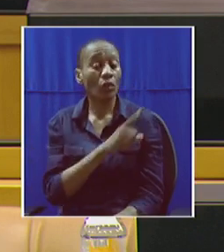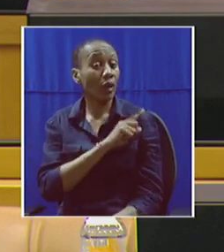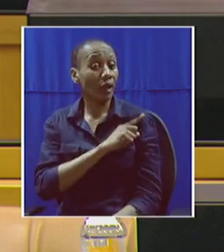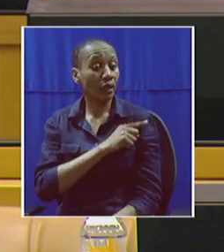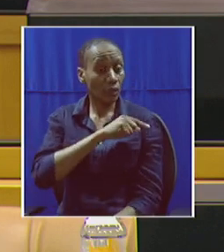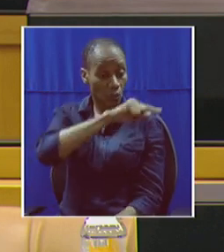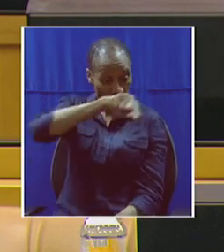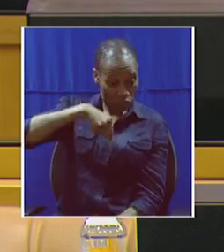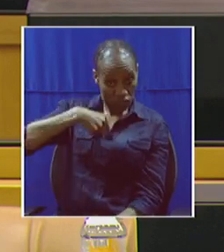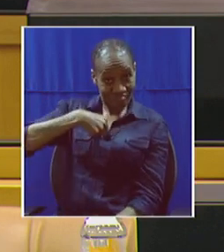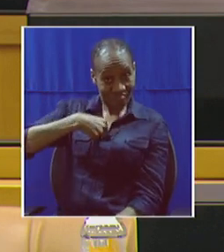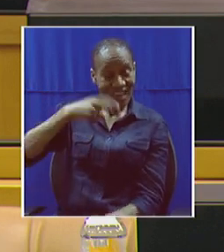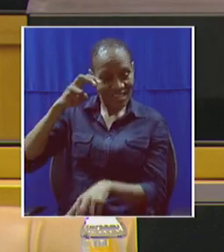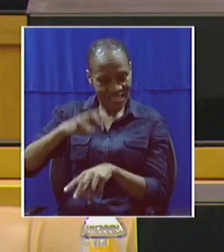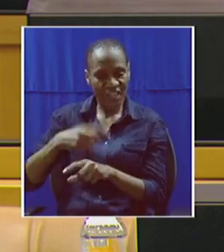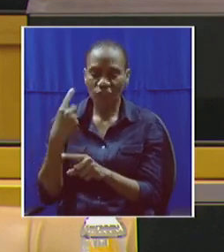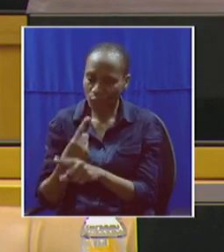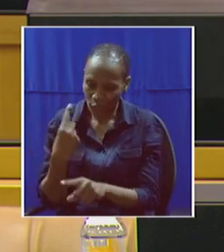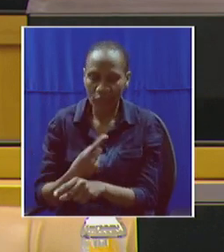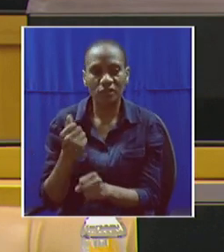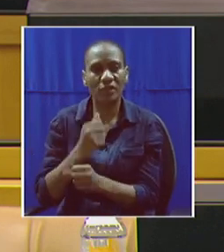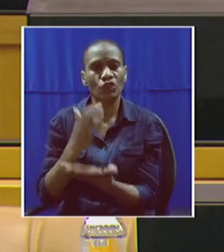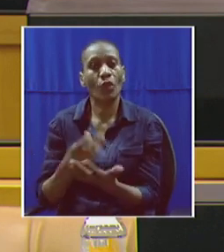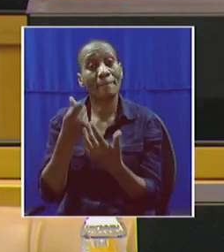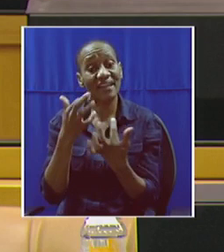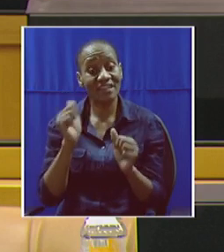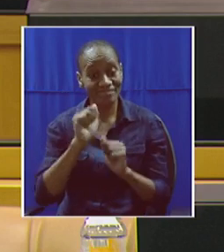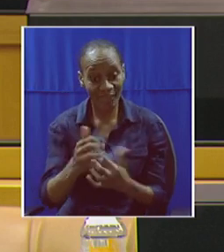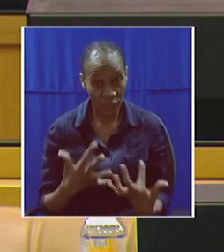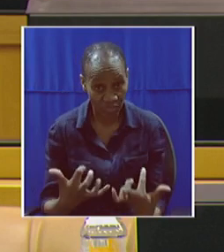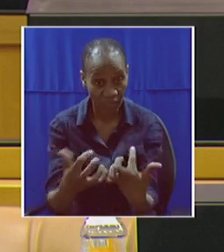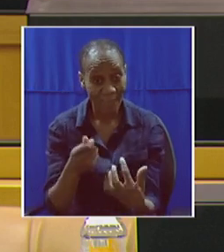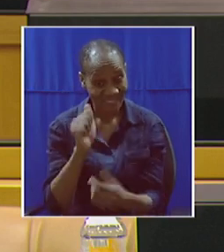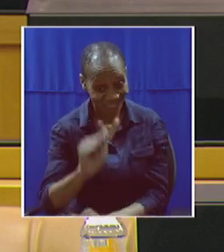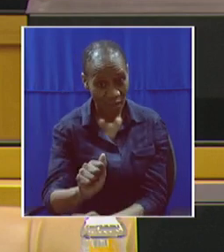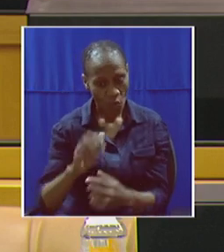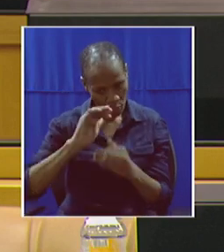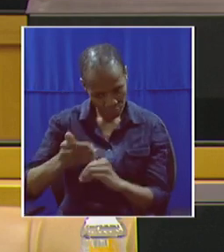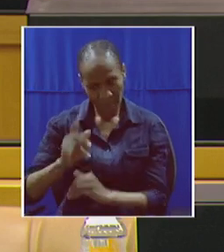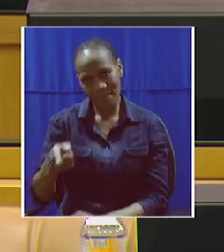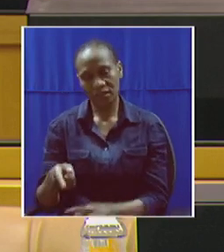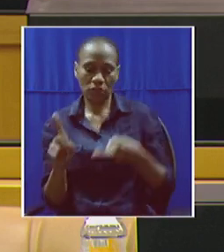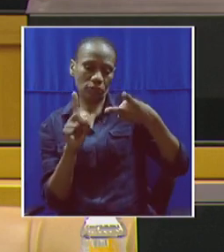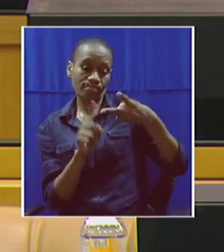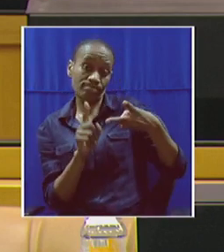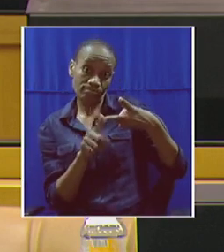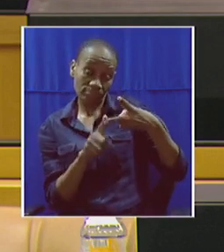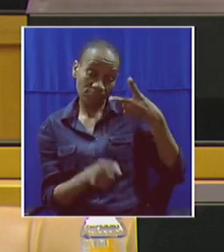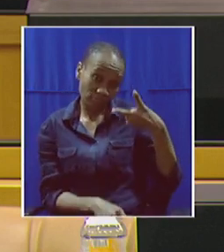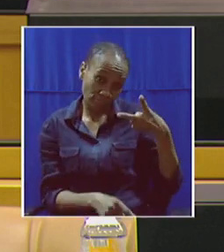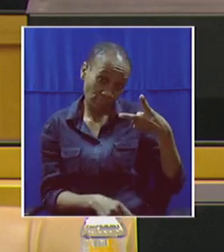to ER protect uh taxpayers money so that's one two the